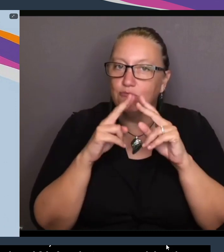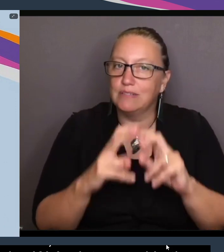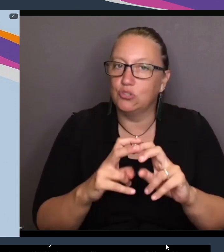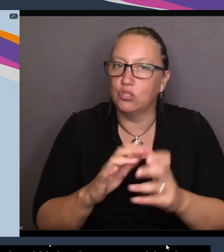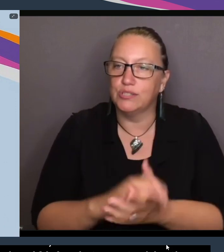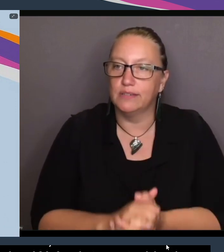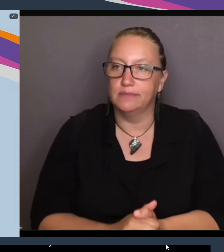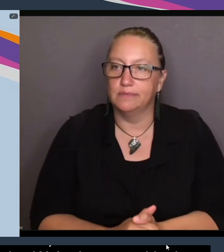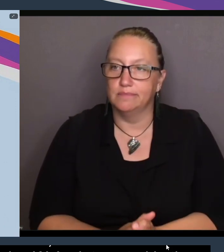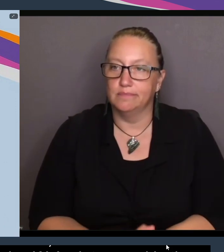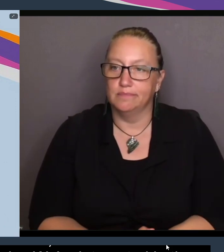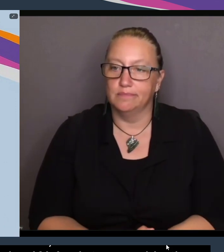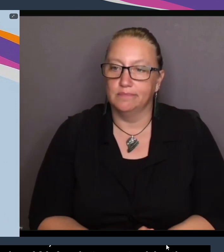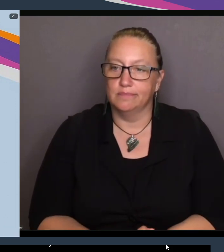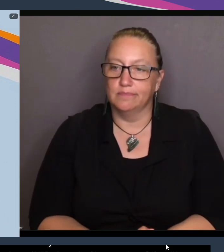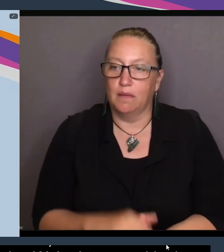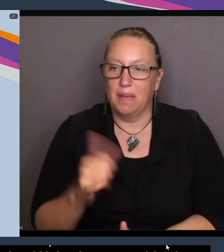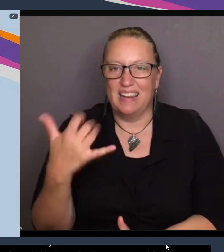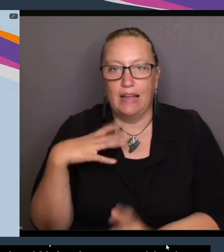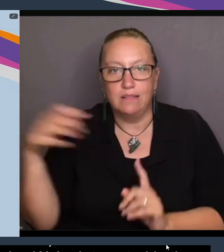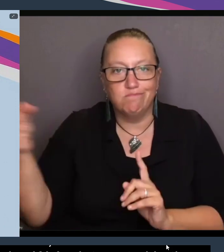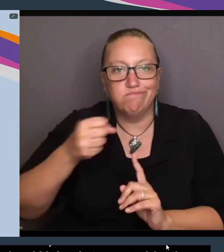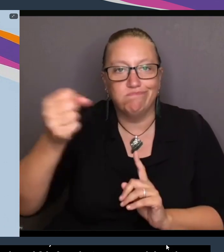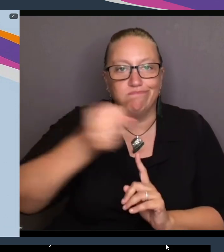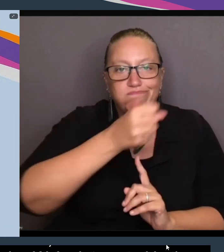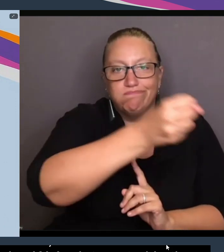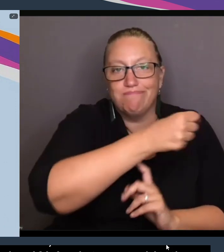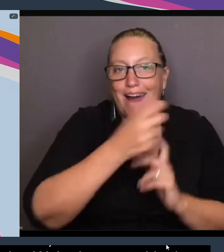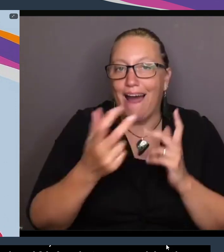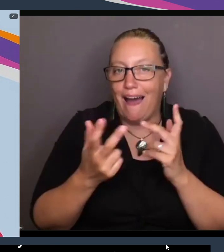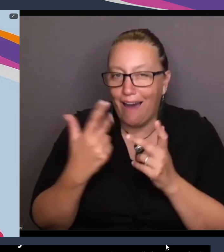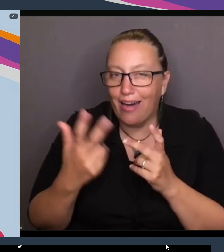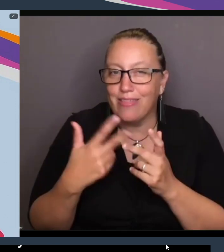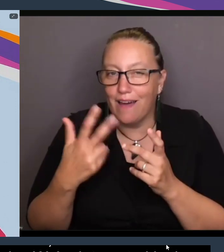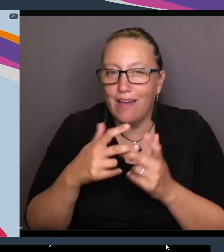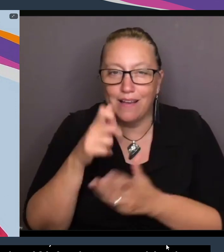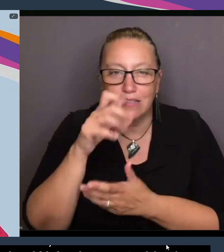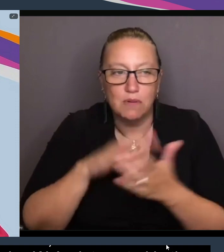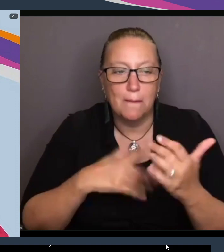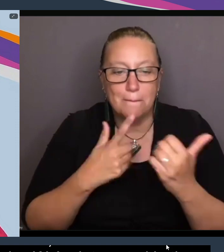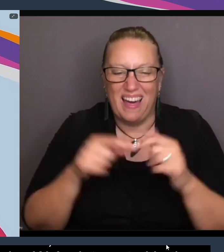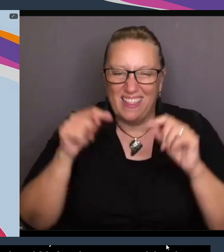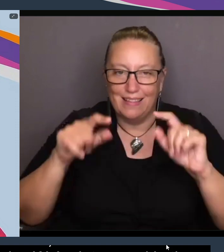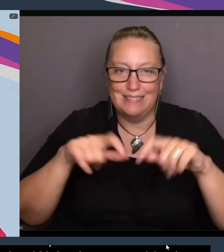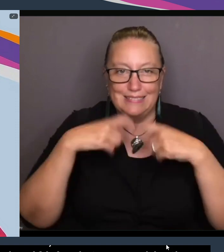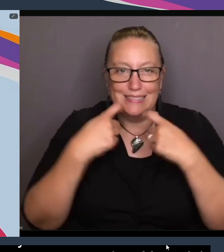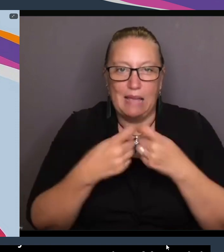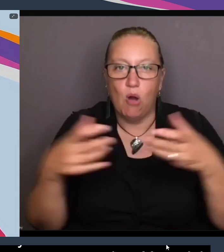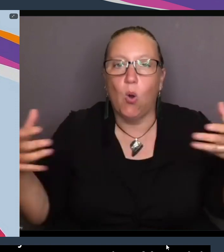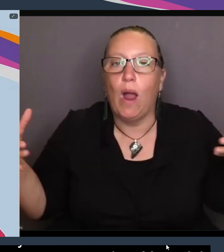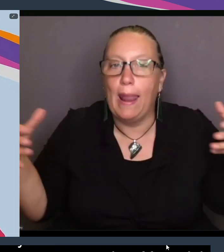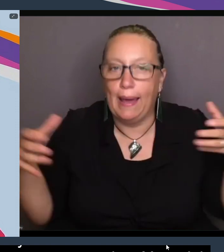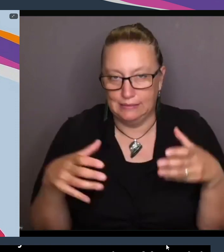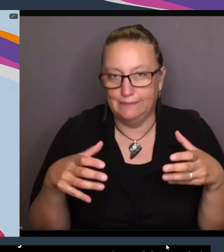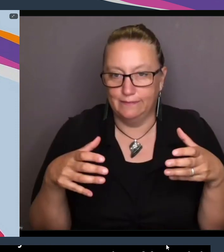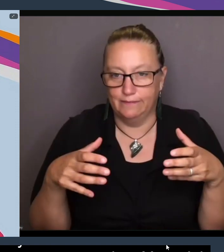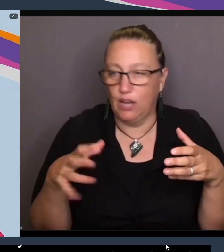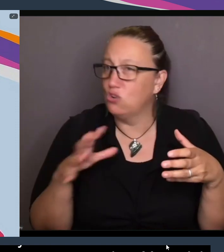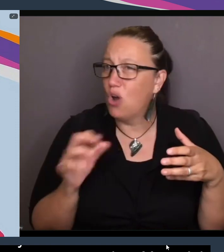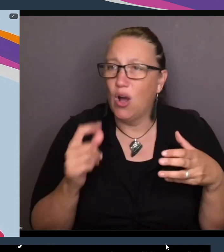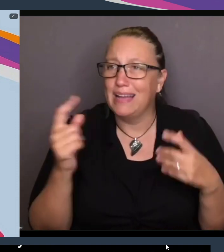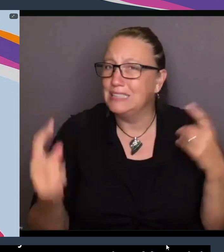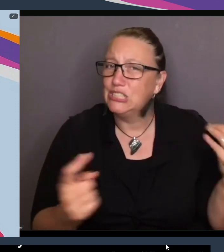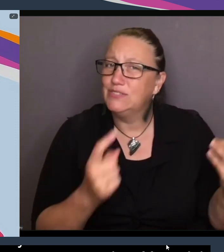some other experience, but it's about the collective of the team. It's not about individuals. So what are you bringing